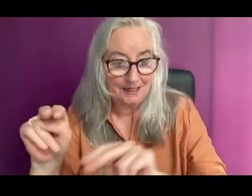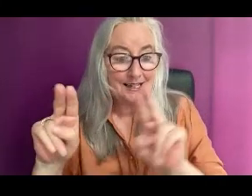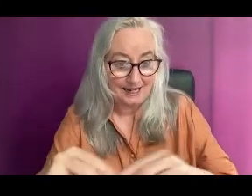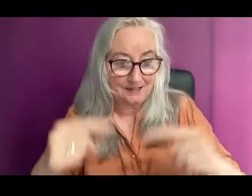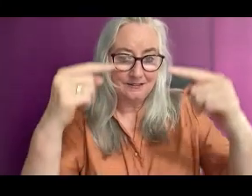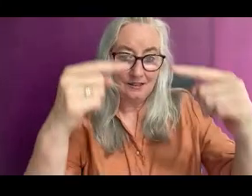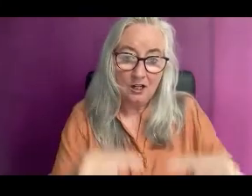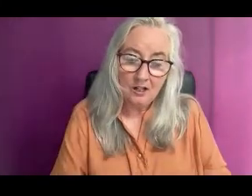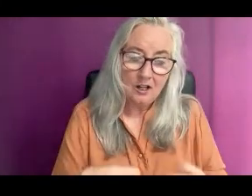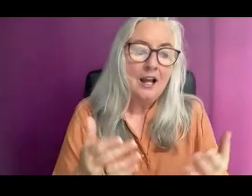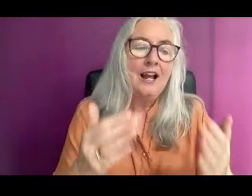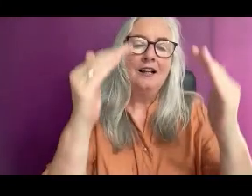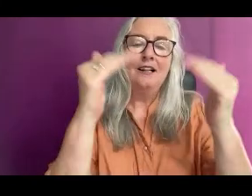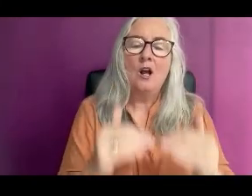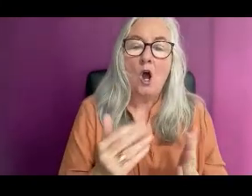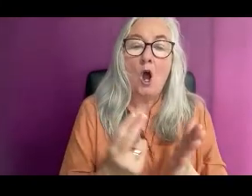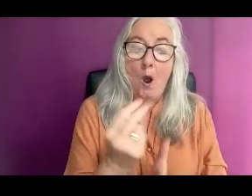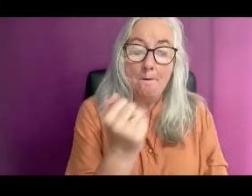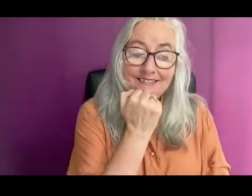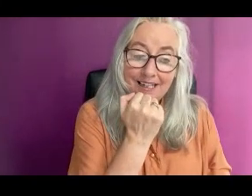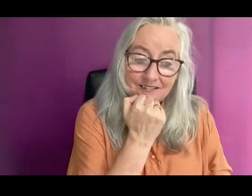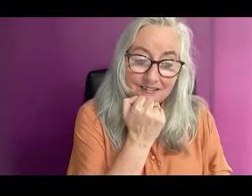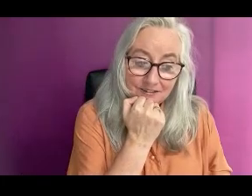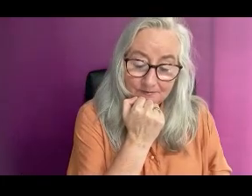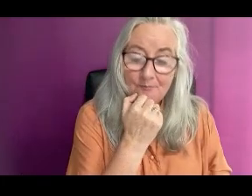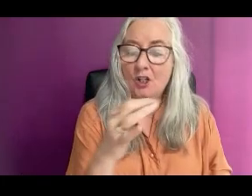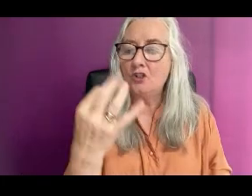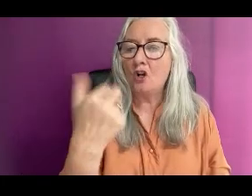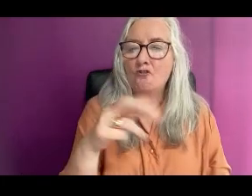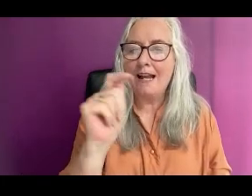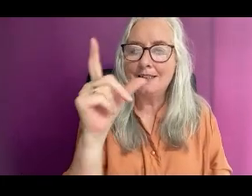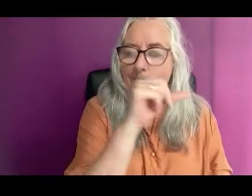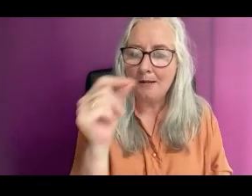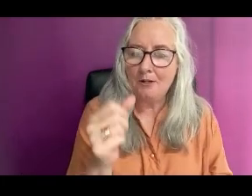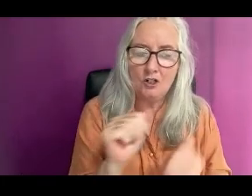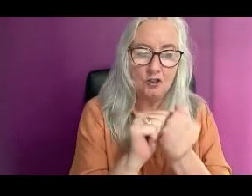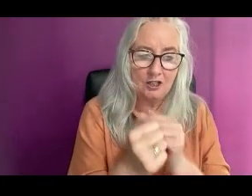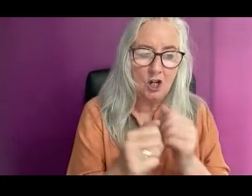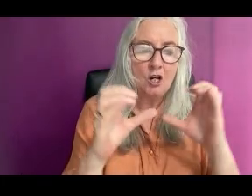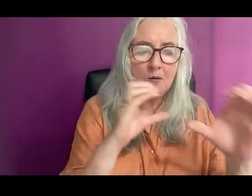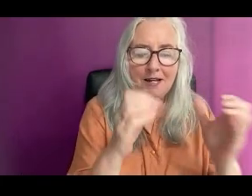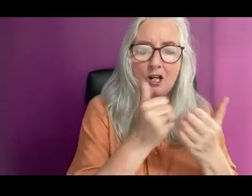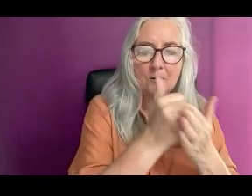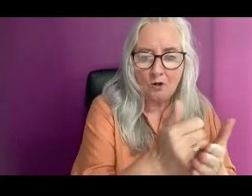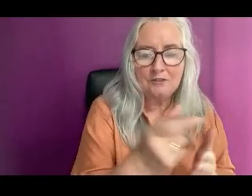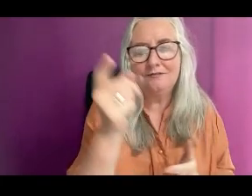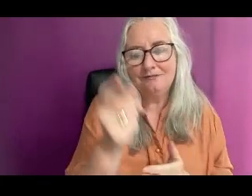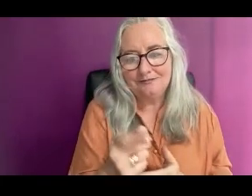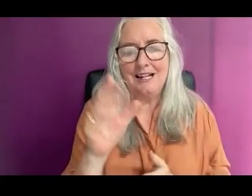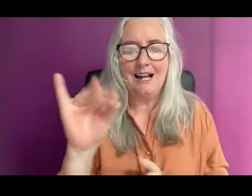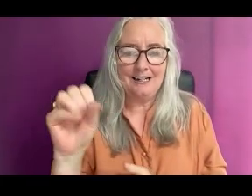In terms of updates, as I said, the grant name has changed. It's now Communication Support and Irish Sign